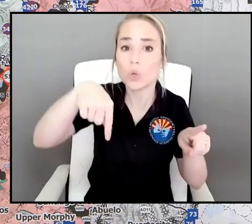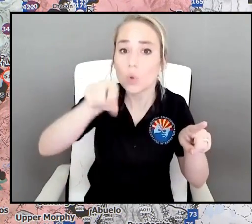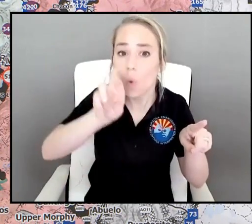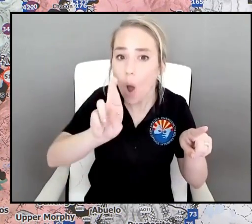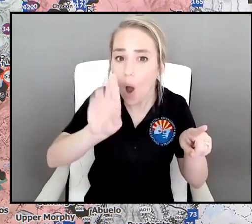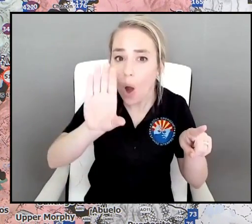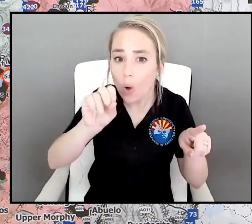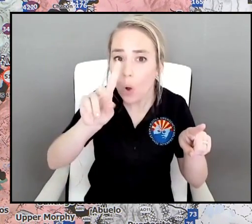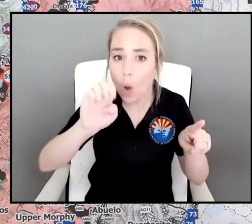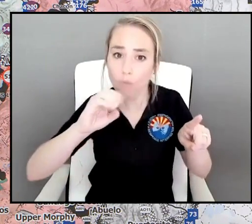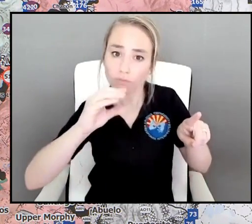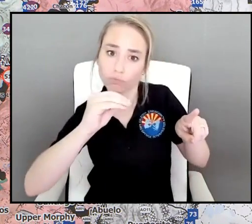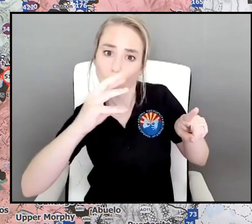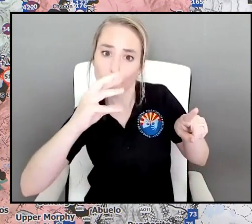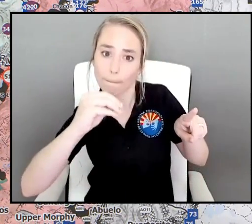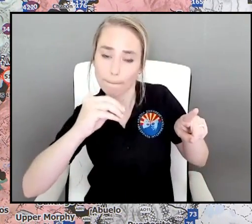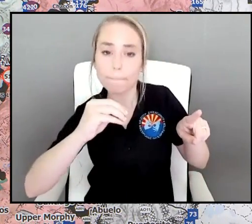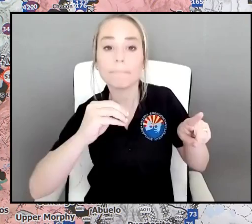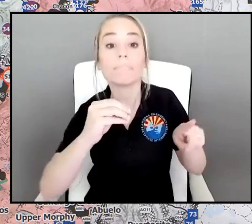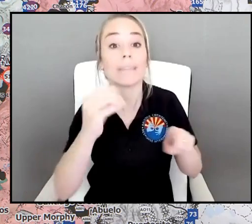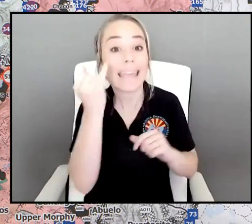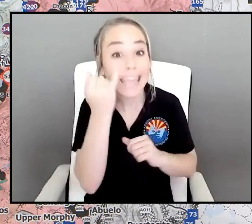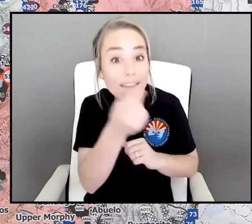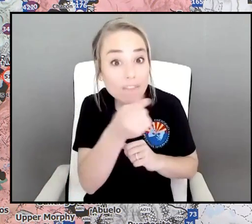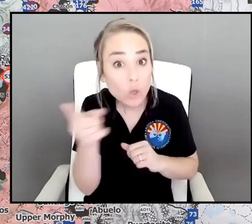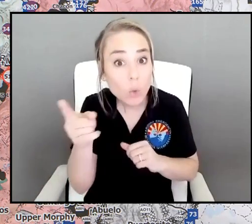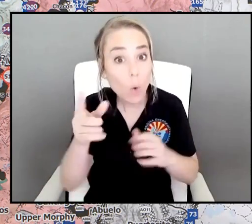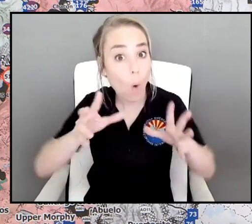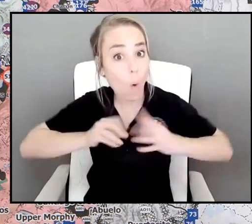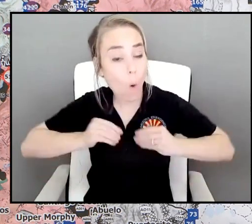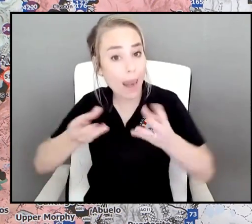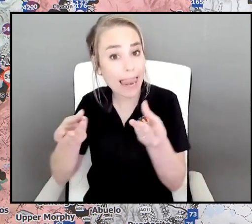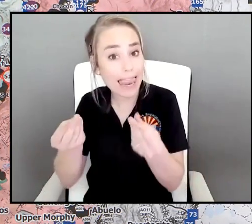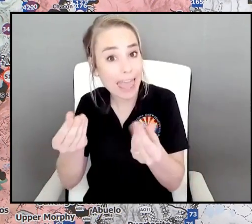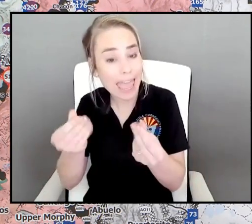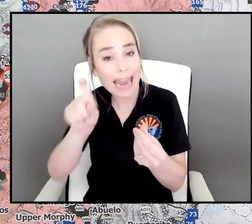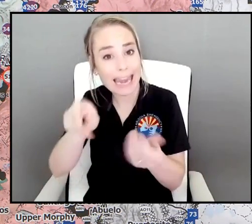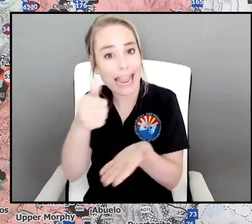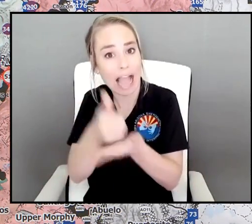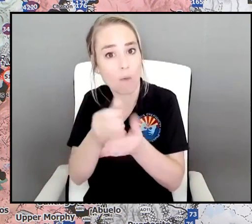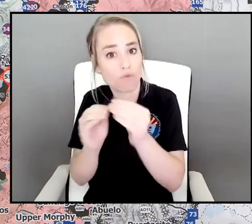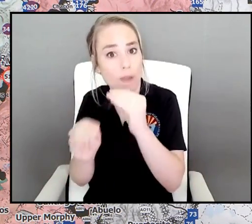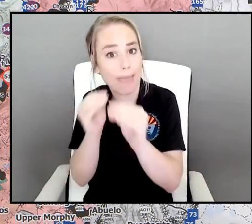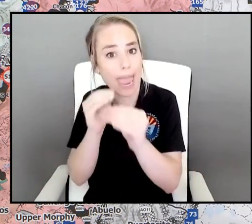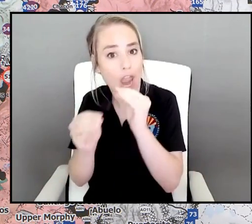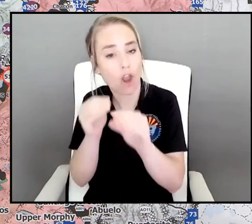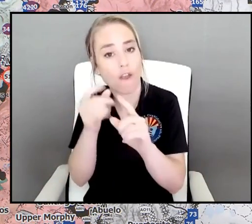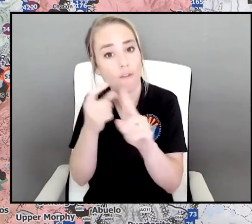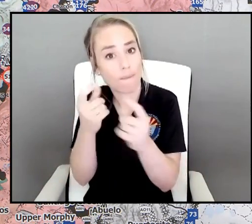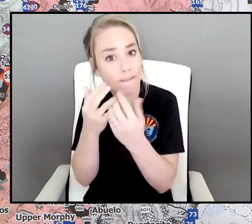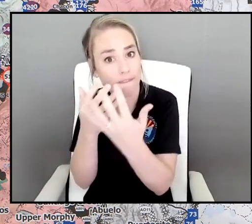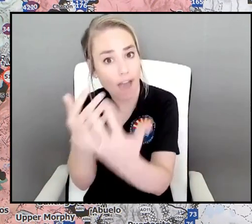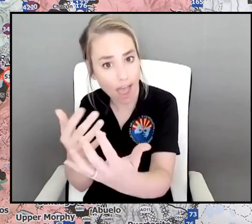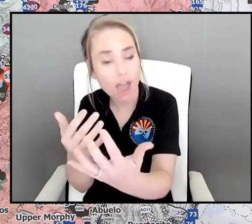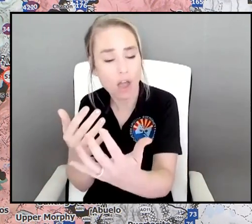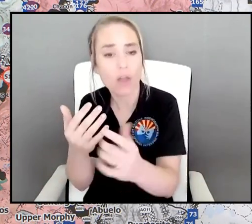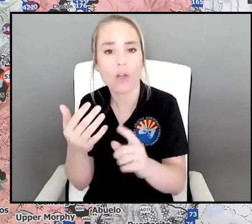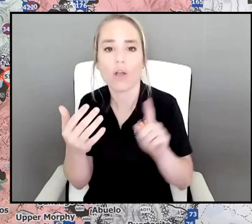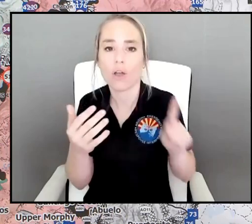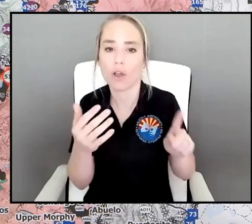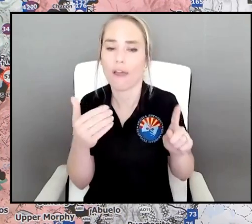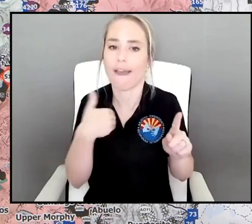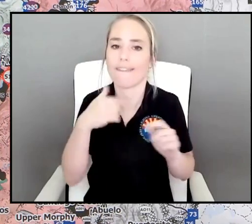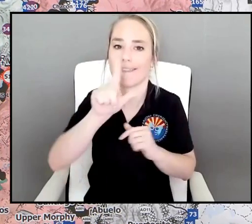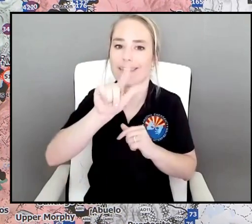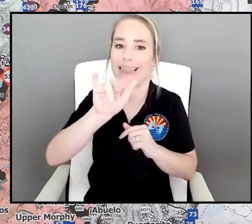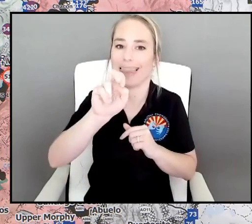would like us to come out and help you with for suppression repair. They did make a link that is